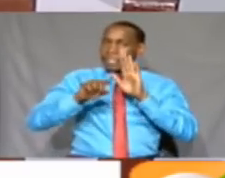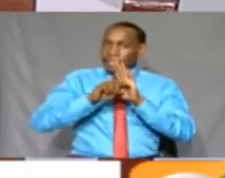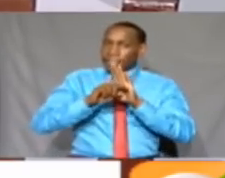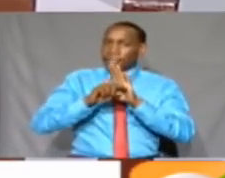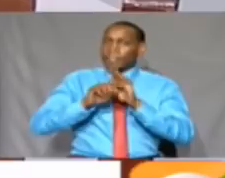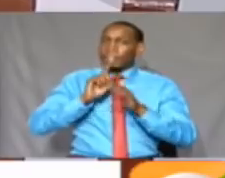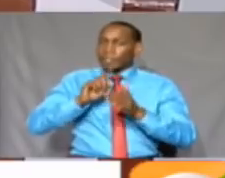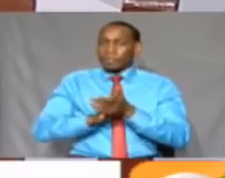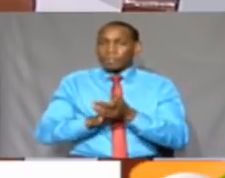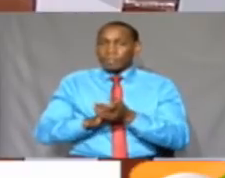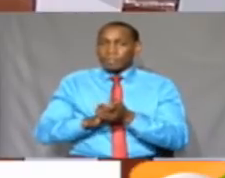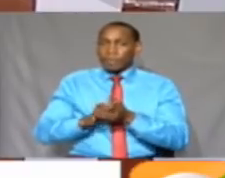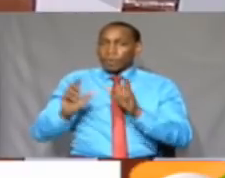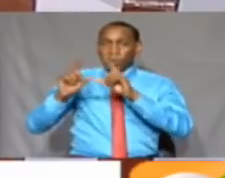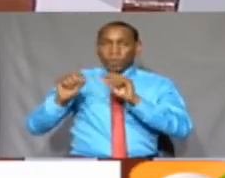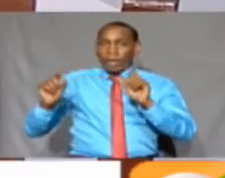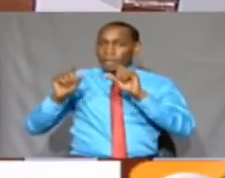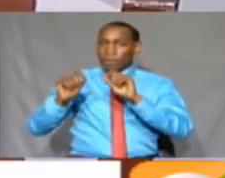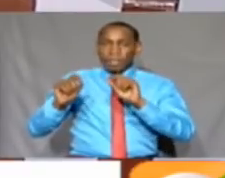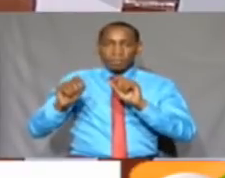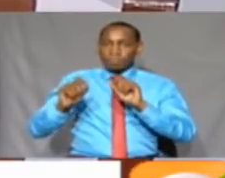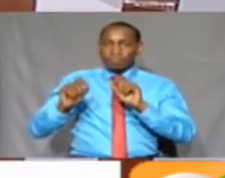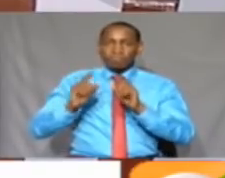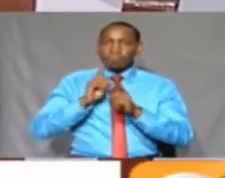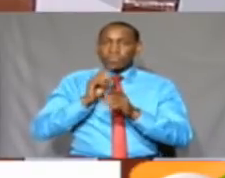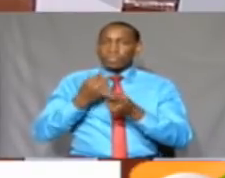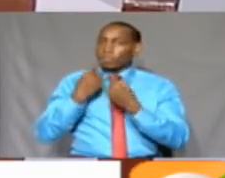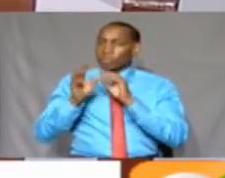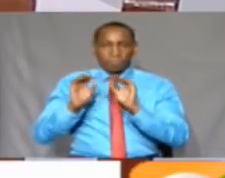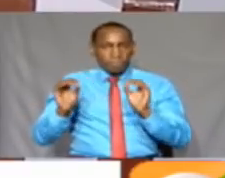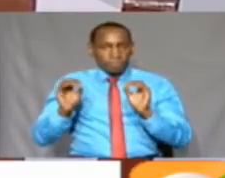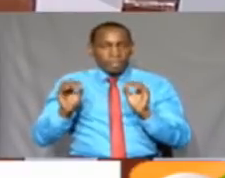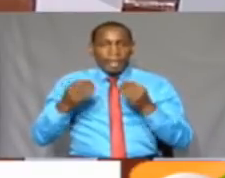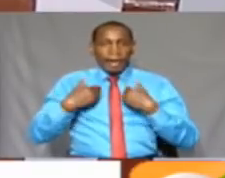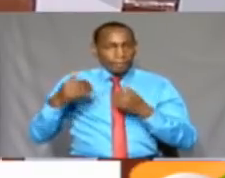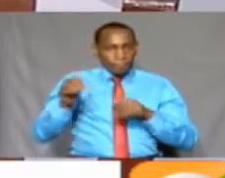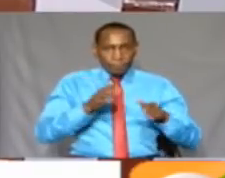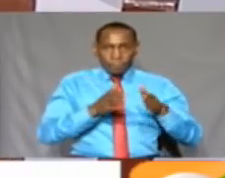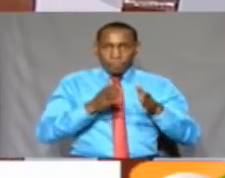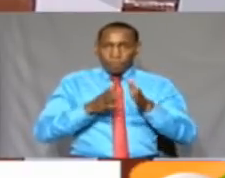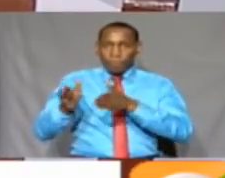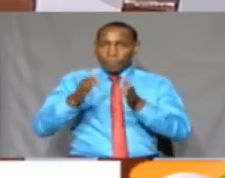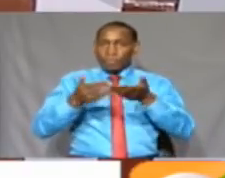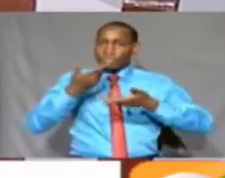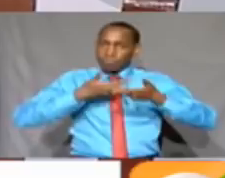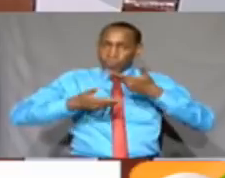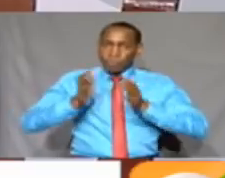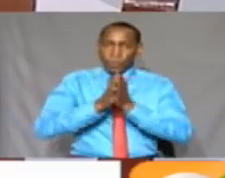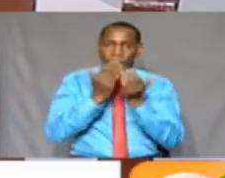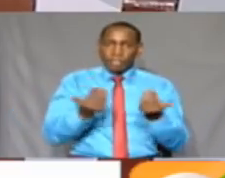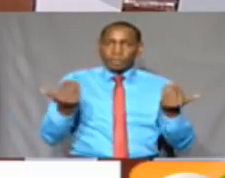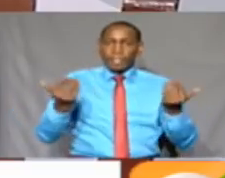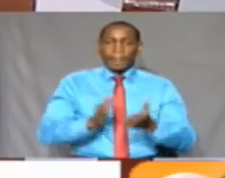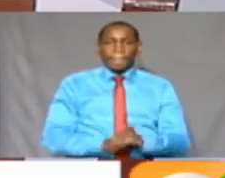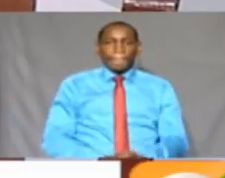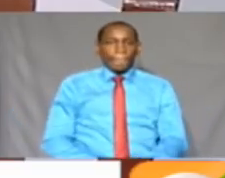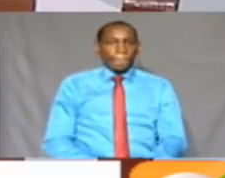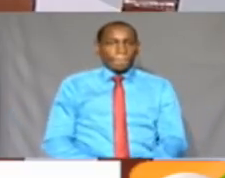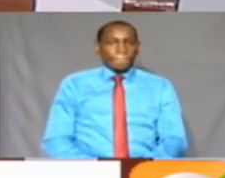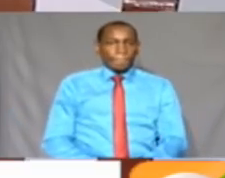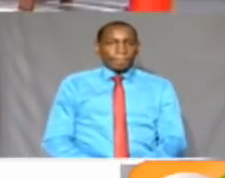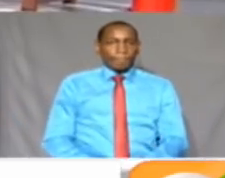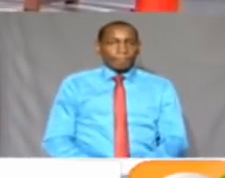this should not be said. It's not allowable, right, and stuff like that. Yeah. So get that opportunity to talk to your kids. Yeah. Let's not